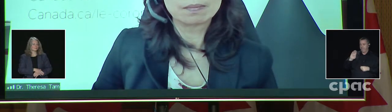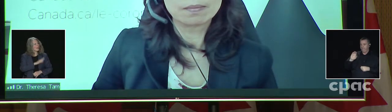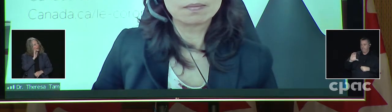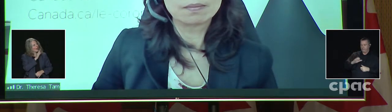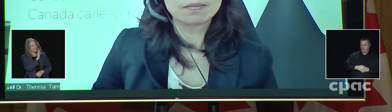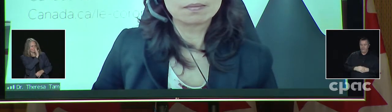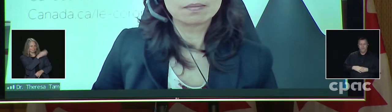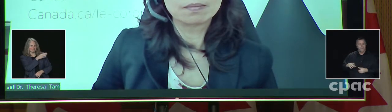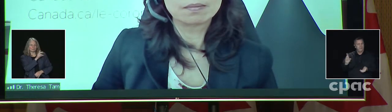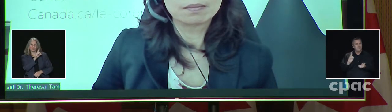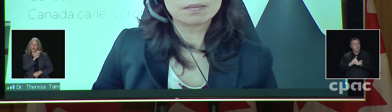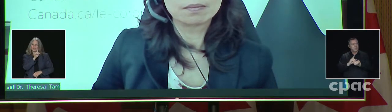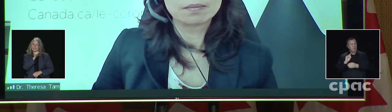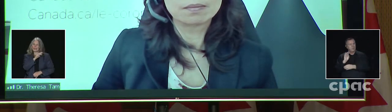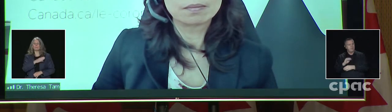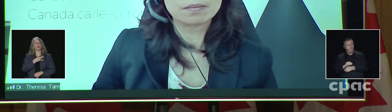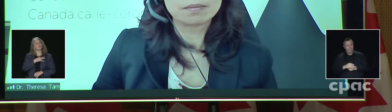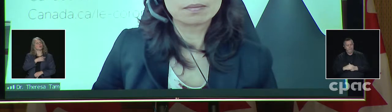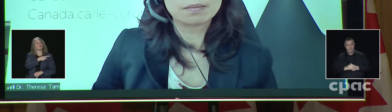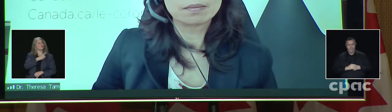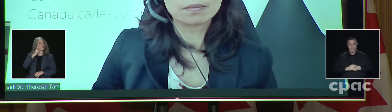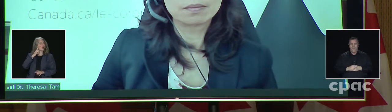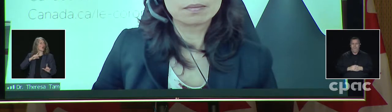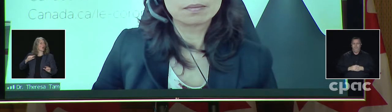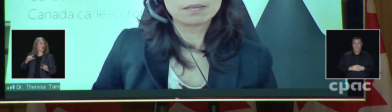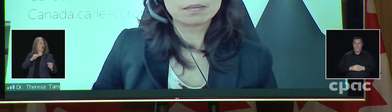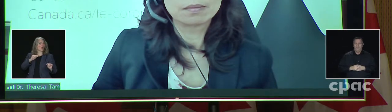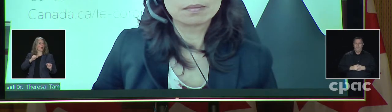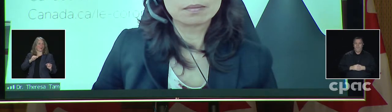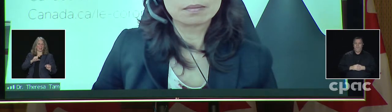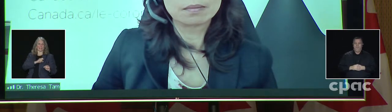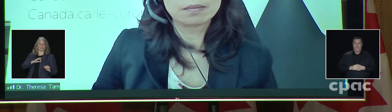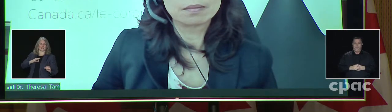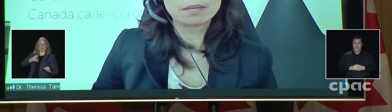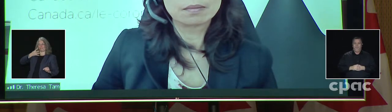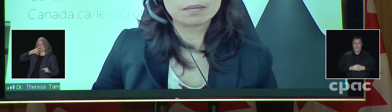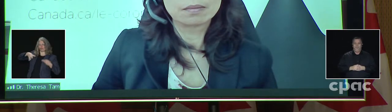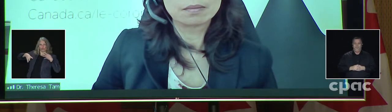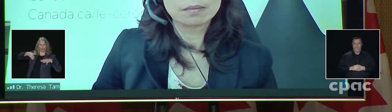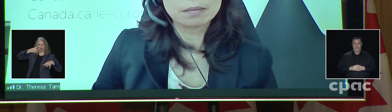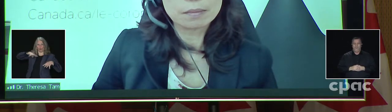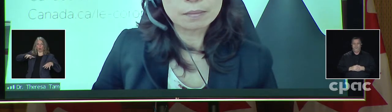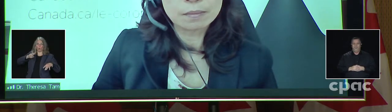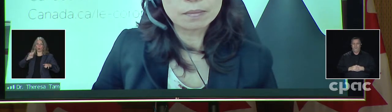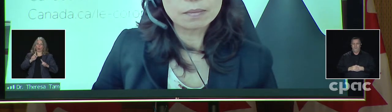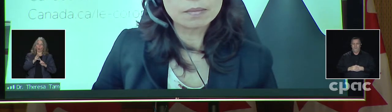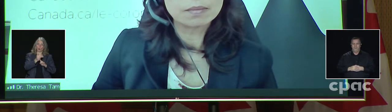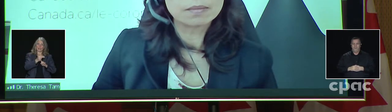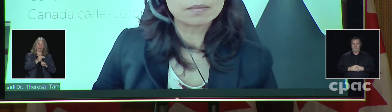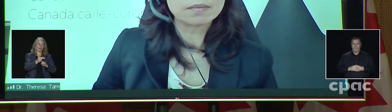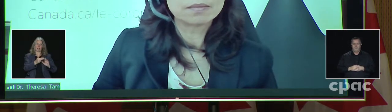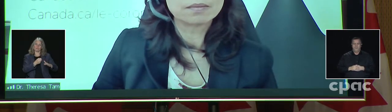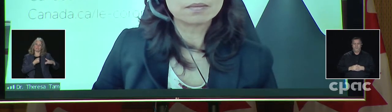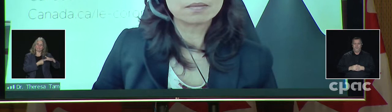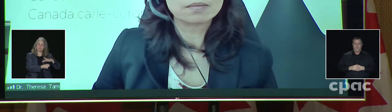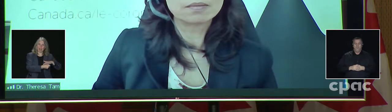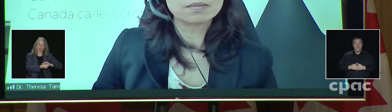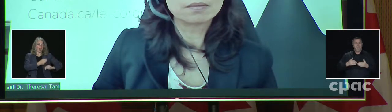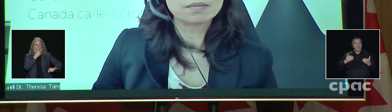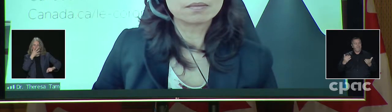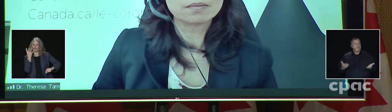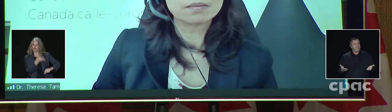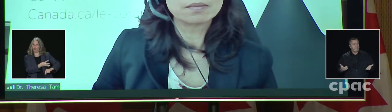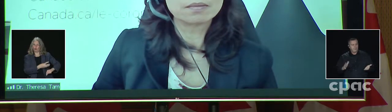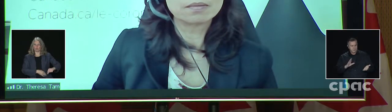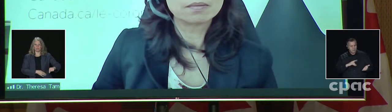it like for you to hear that there are claims that staff are neglecting those staying at designated quarantine facilities? Complaints about a lack of food, lack of